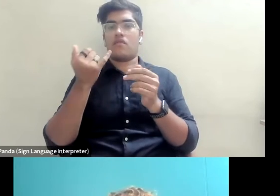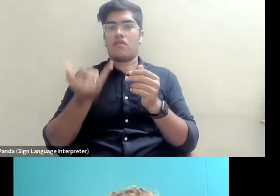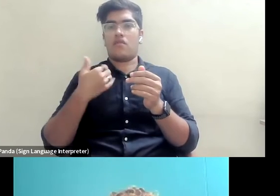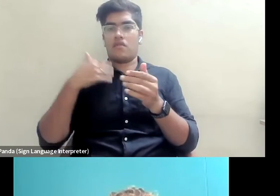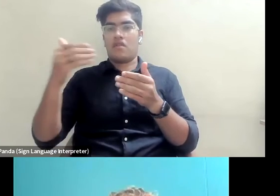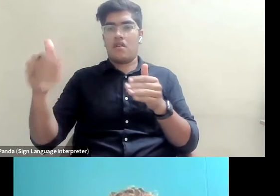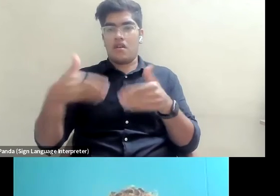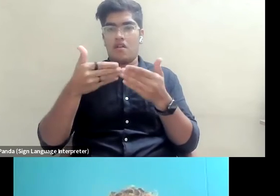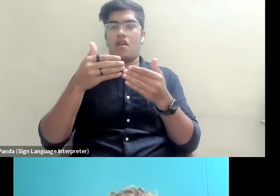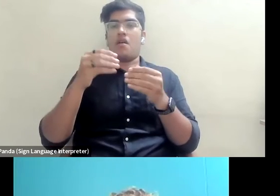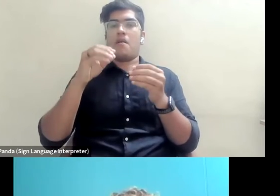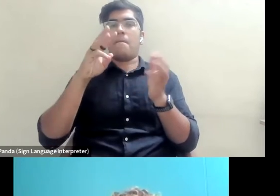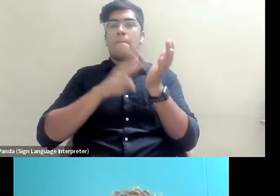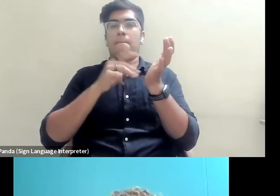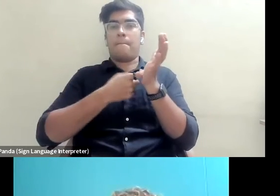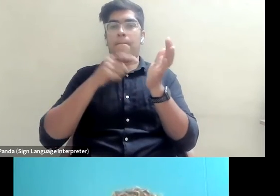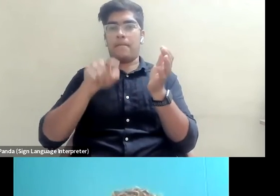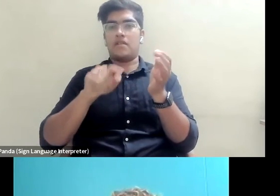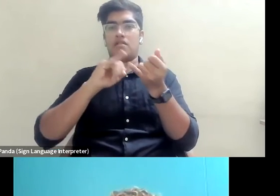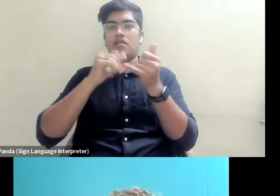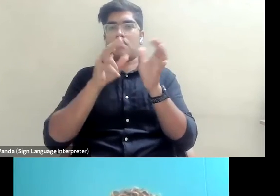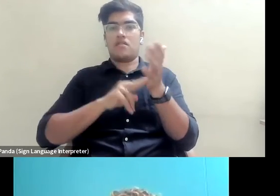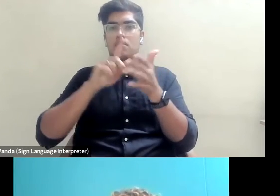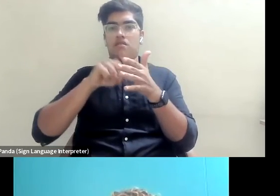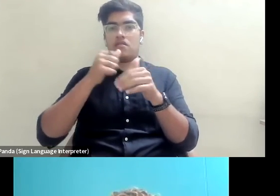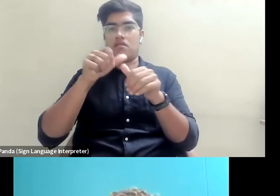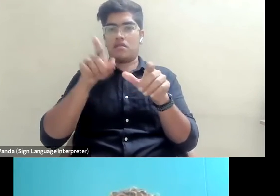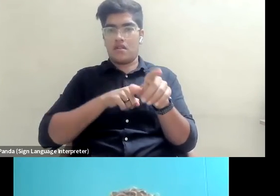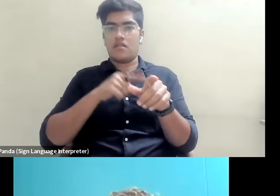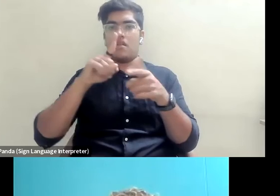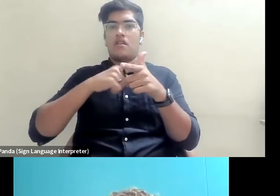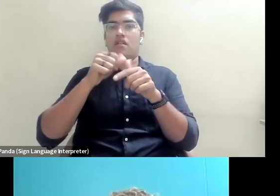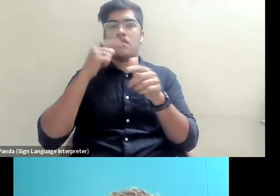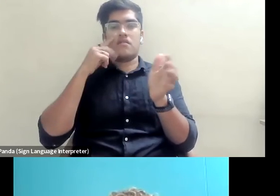Mr. Sanjay Jen to please give his comments?